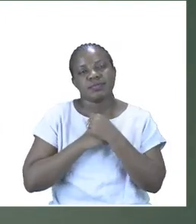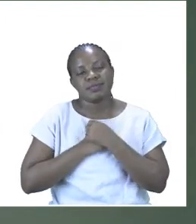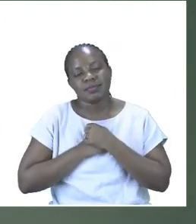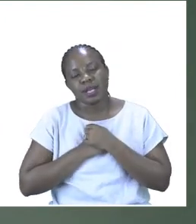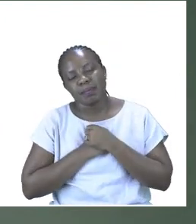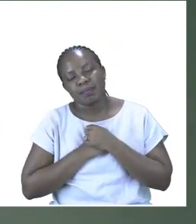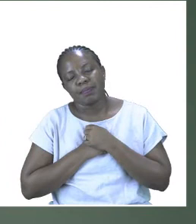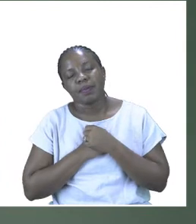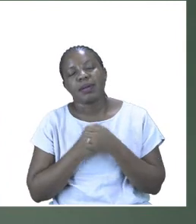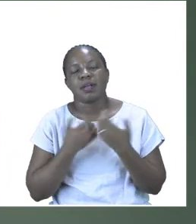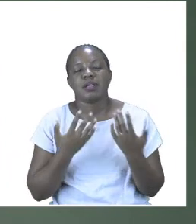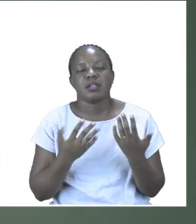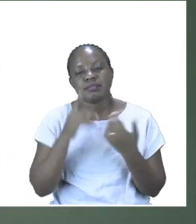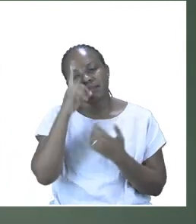yawn,